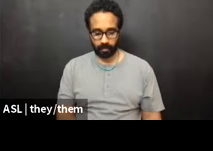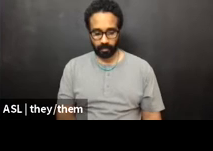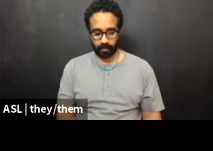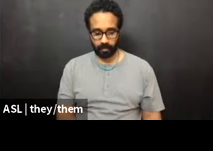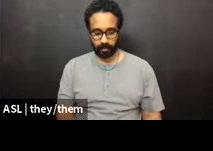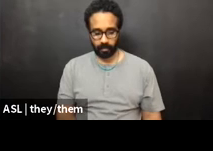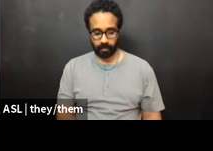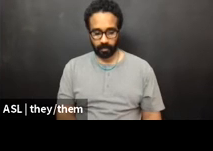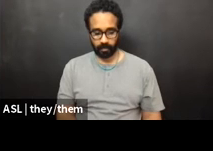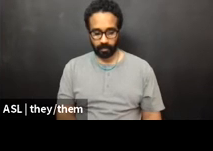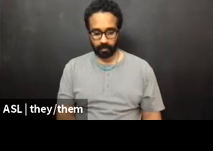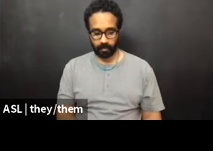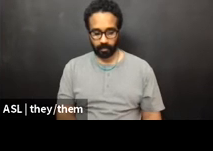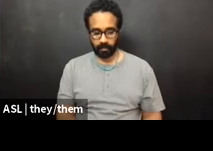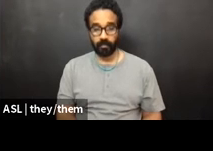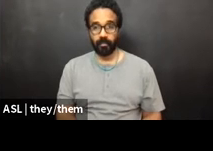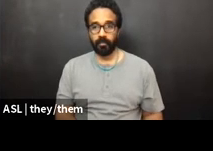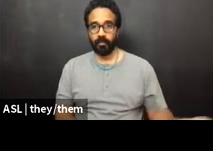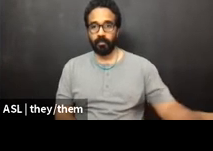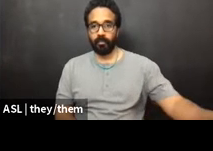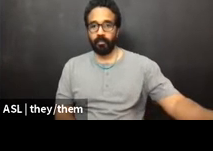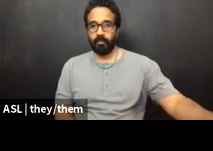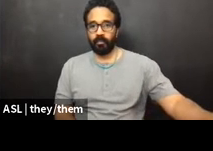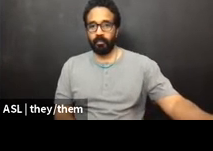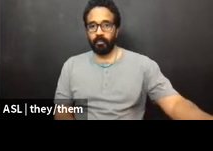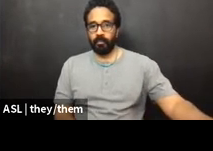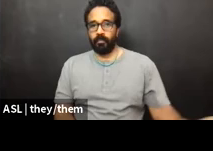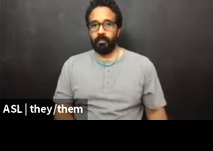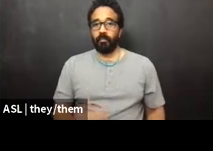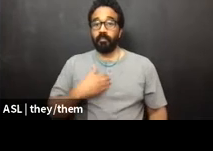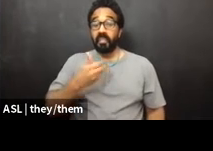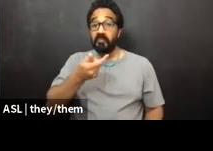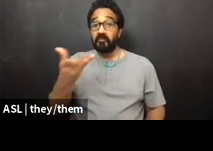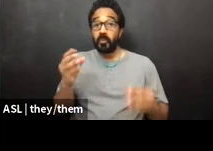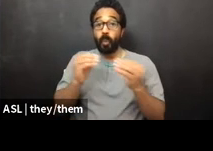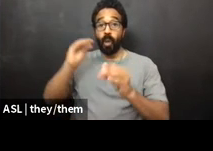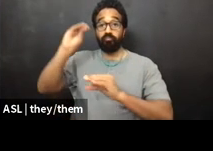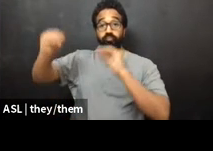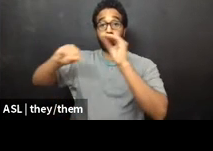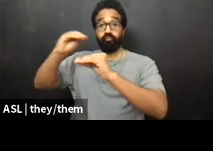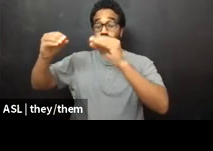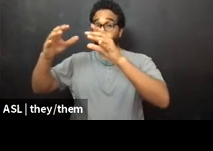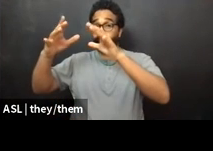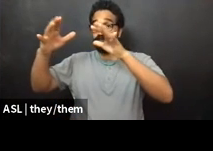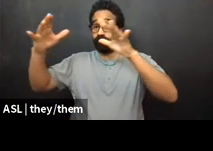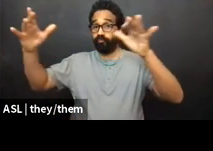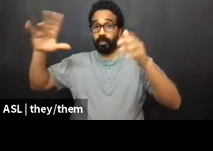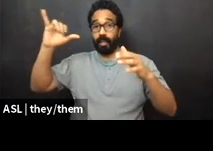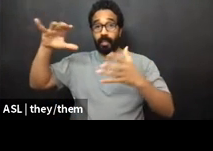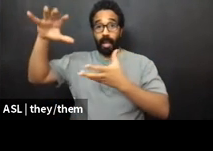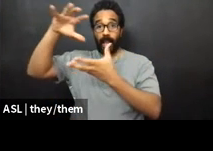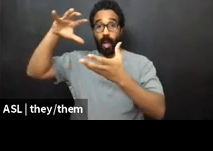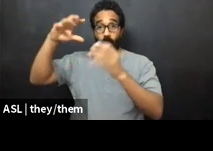All right, we're still getting a few submissions here. Let's wait another 30 seconds or so while people submit. Looking really